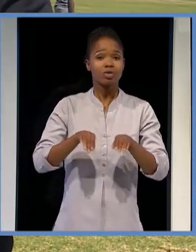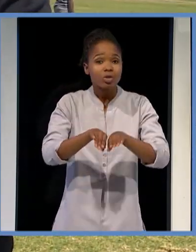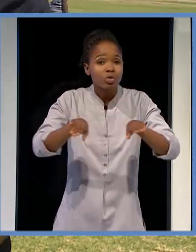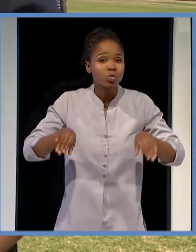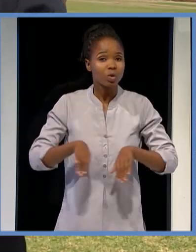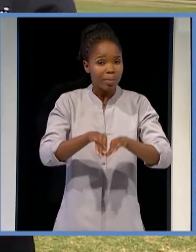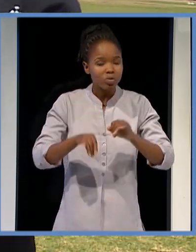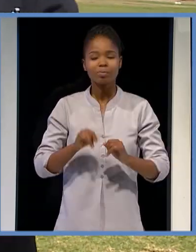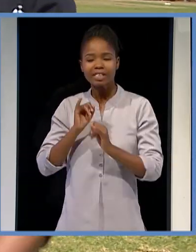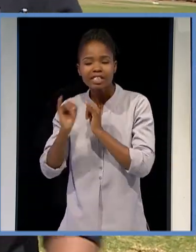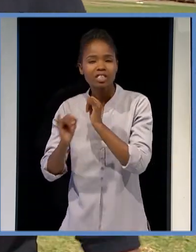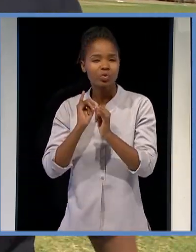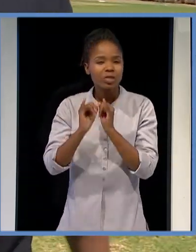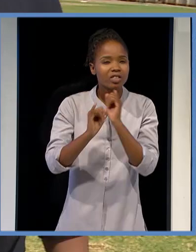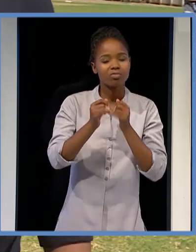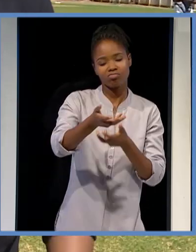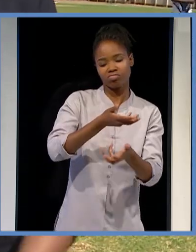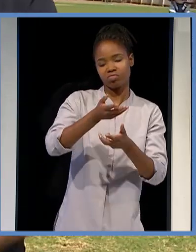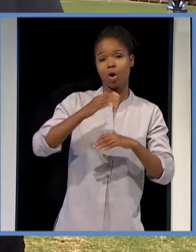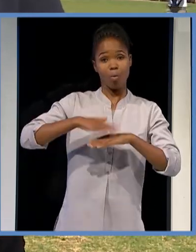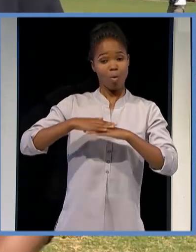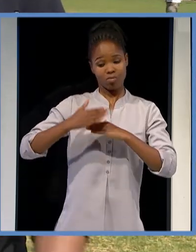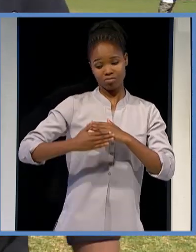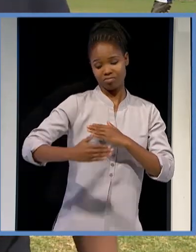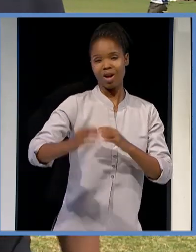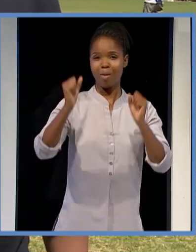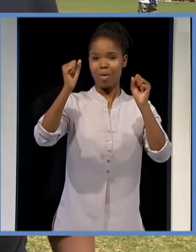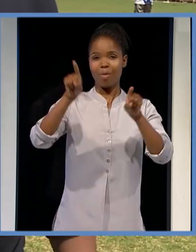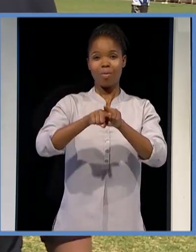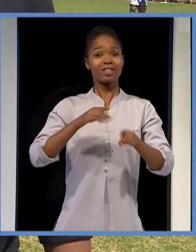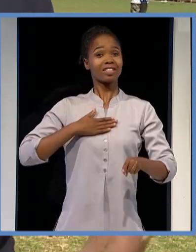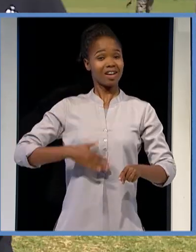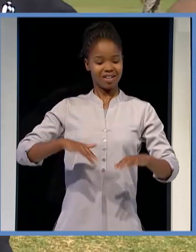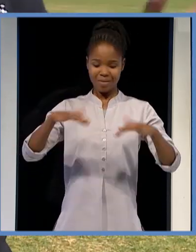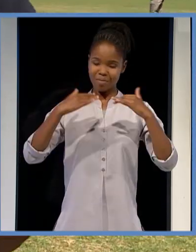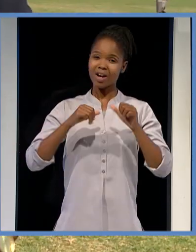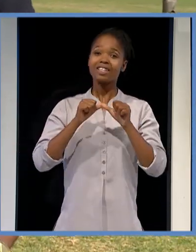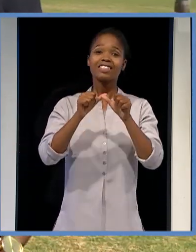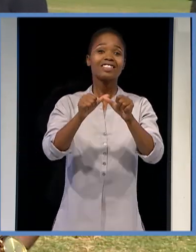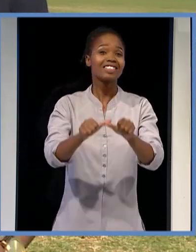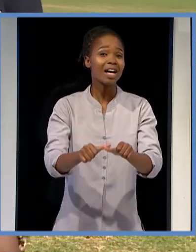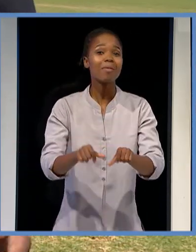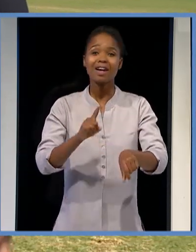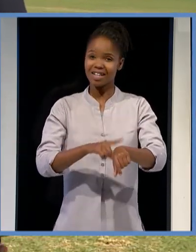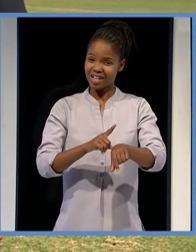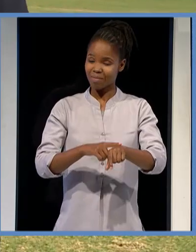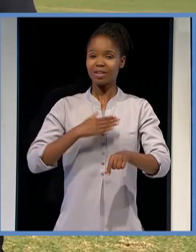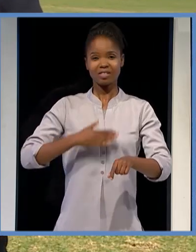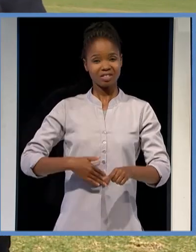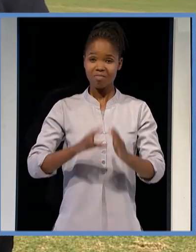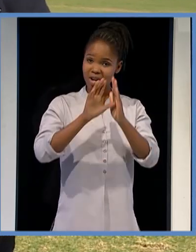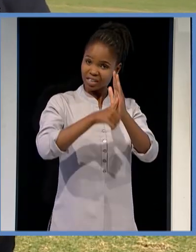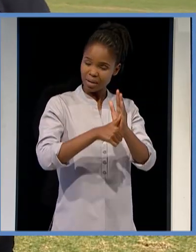more conversations that we had namhlanje in the weeks to come. So make sure you tune in with Beyond Boundaries every Sunday. They are not disabled,